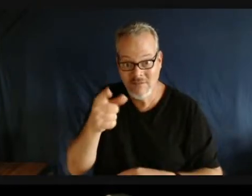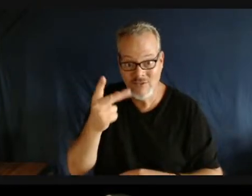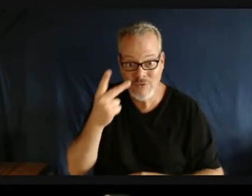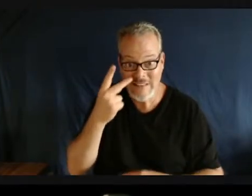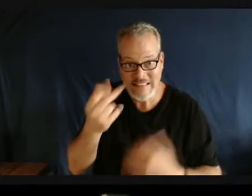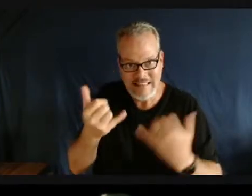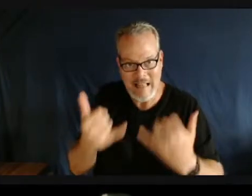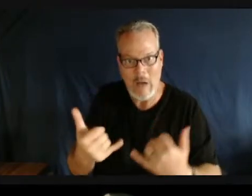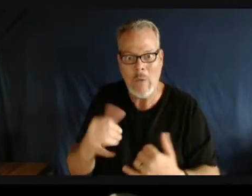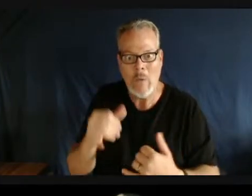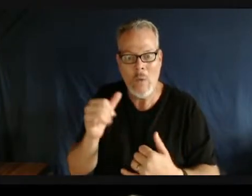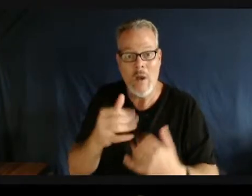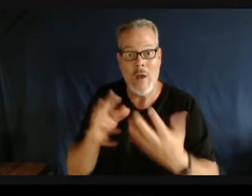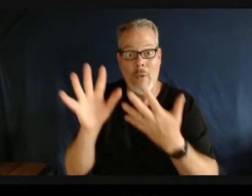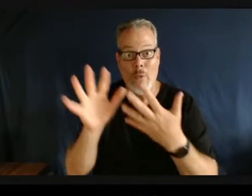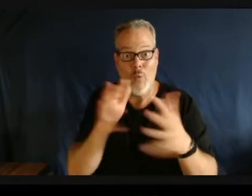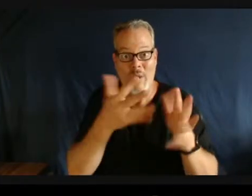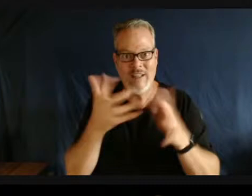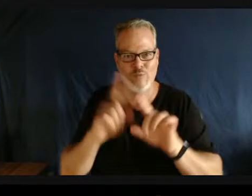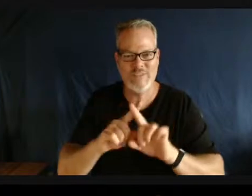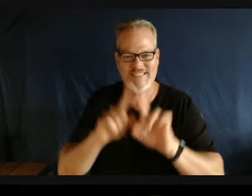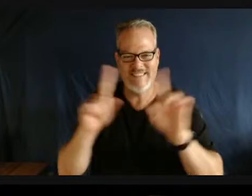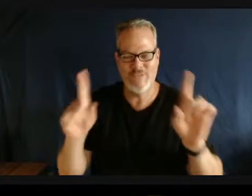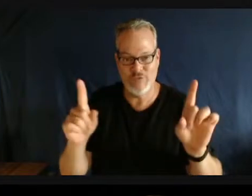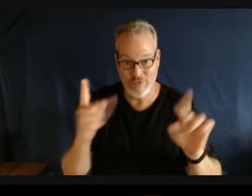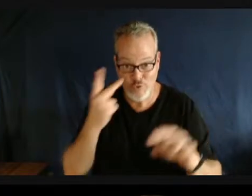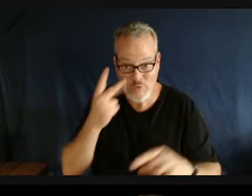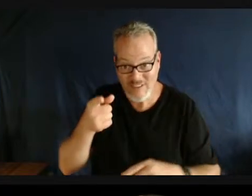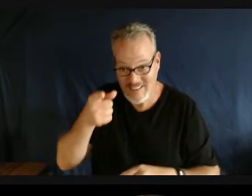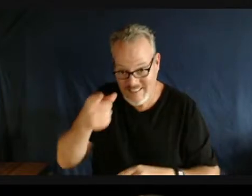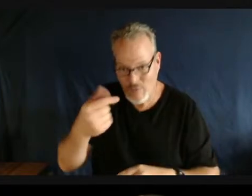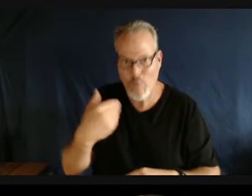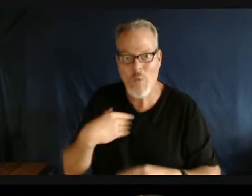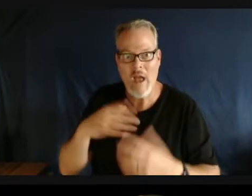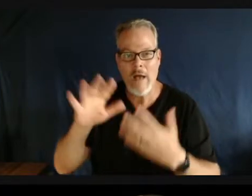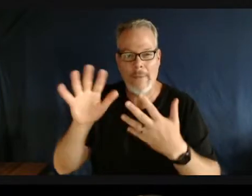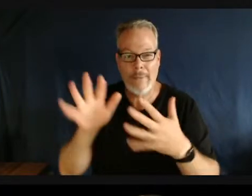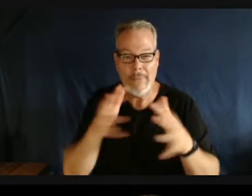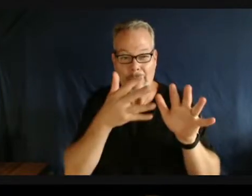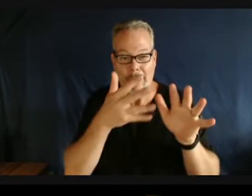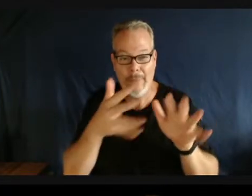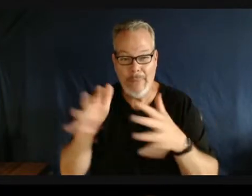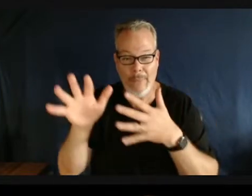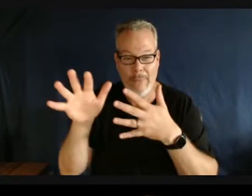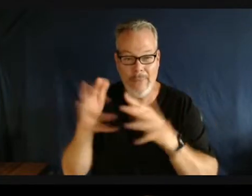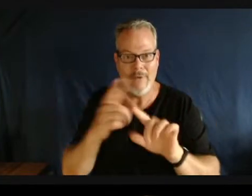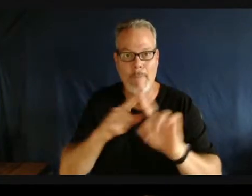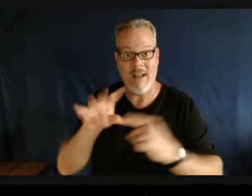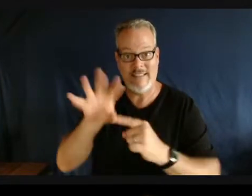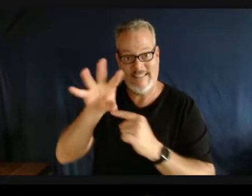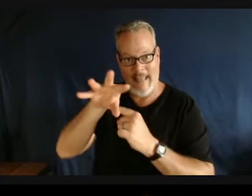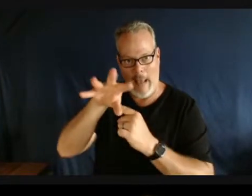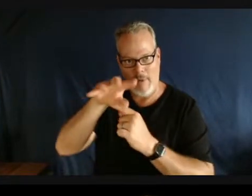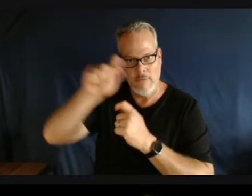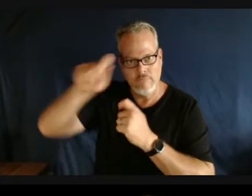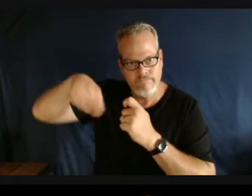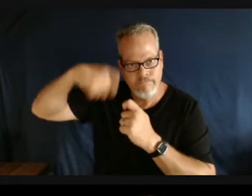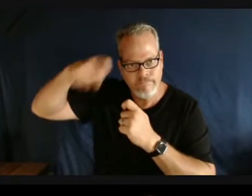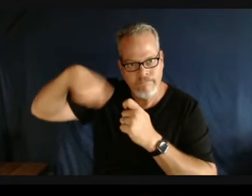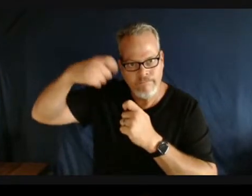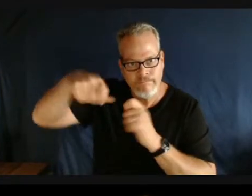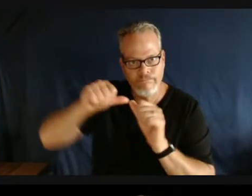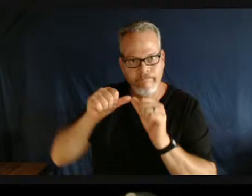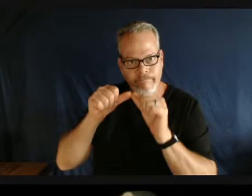this time the wind was a little bit different. You see there was eruption, there is VOG blowing, but this camera stays visible the entire time. There is still VOG blowing across the screen and